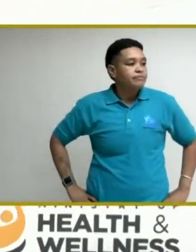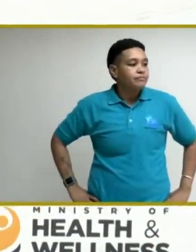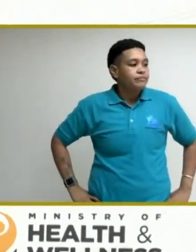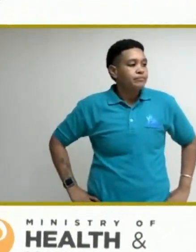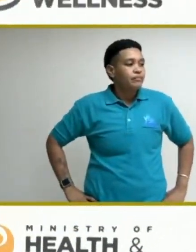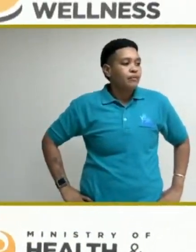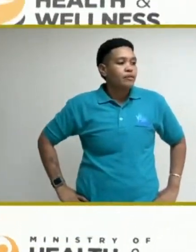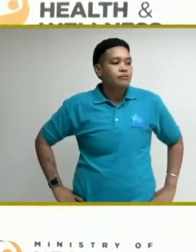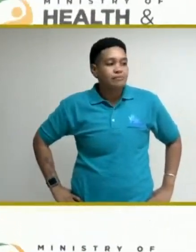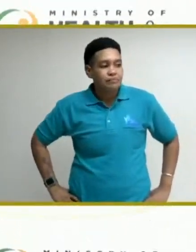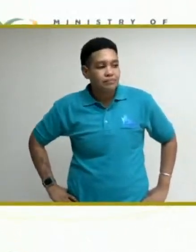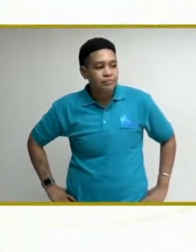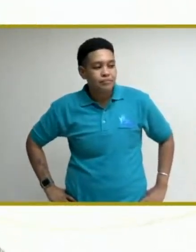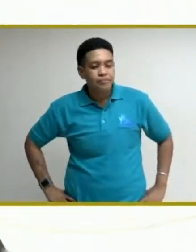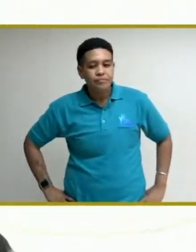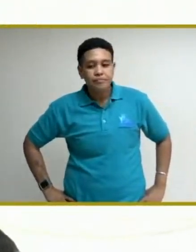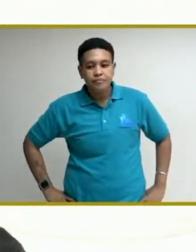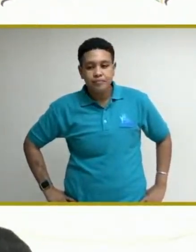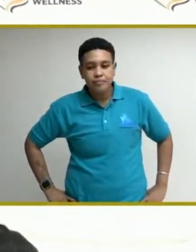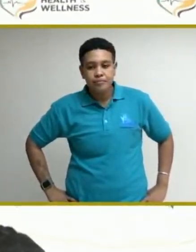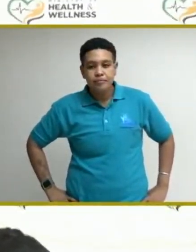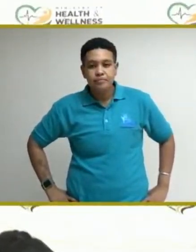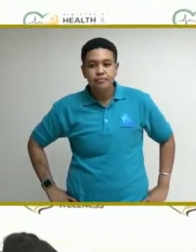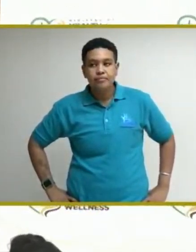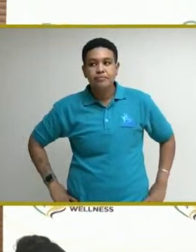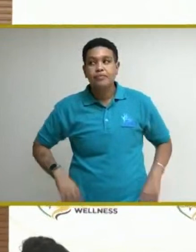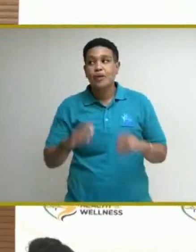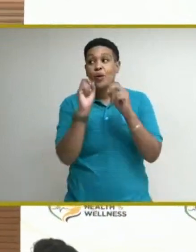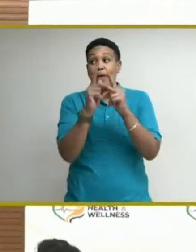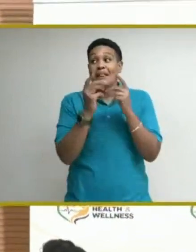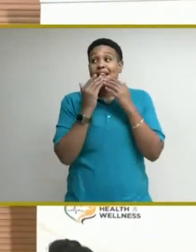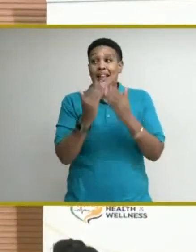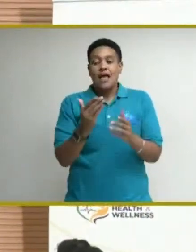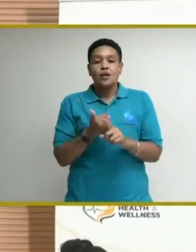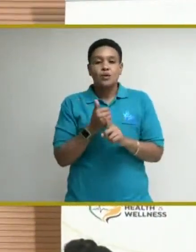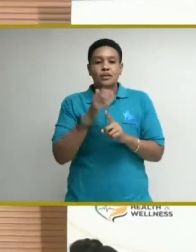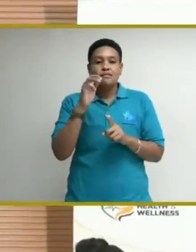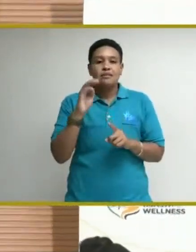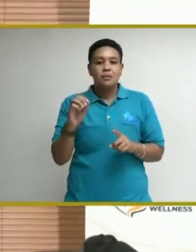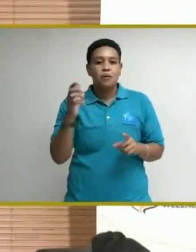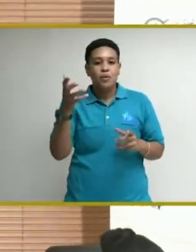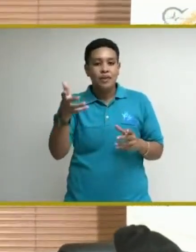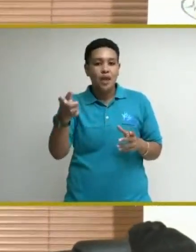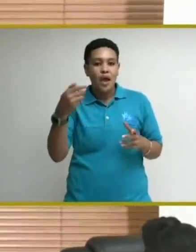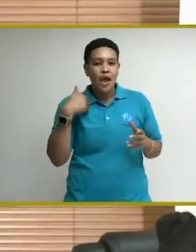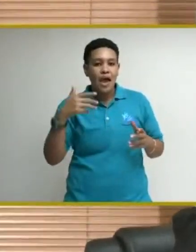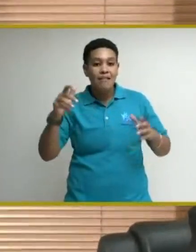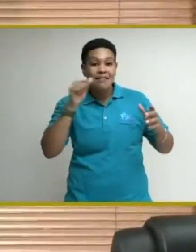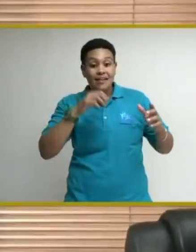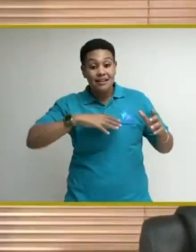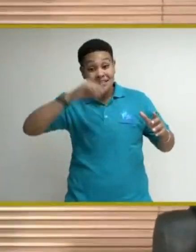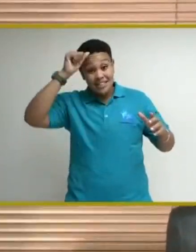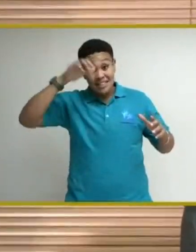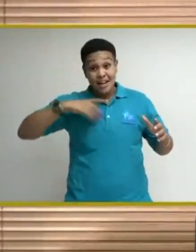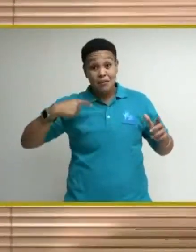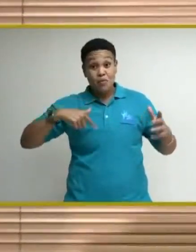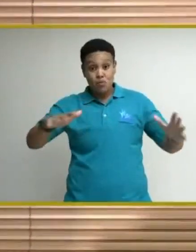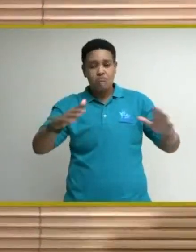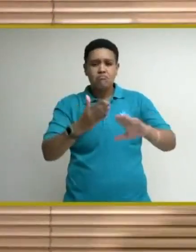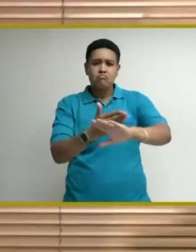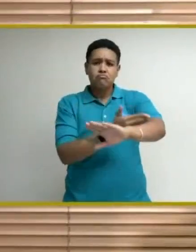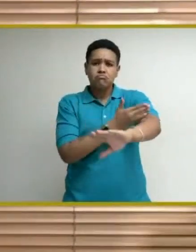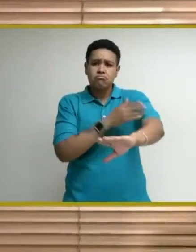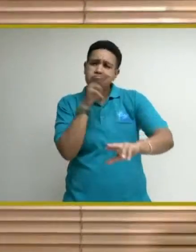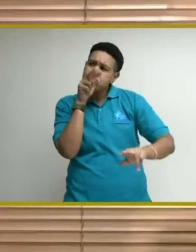Okay, thank you very much, CMO. So there you have it, ladies and gentlemen. We're making some